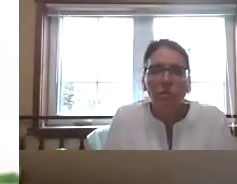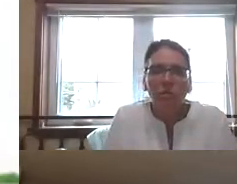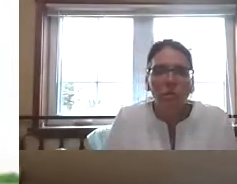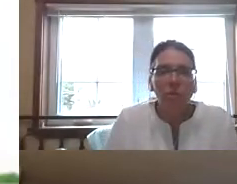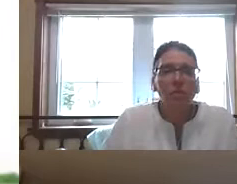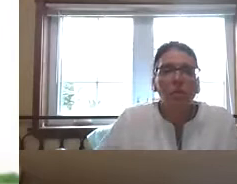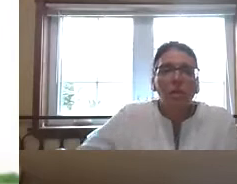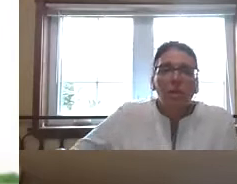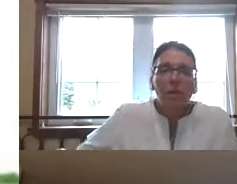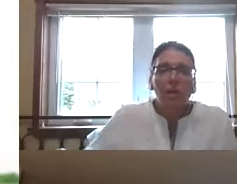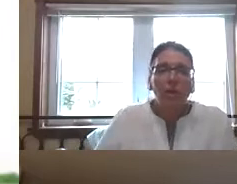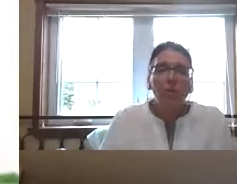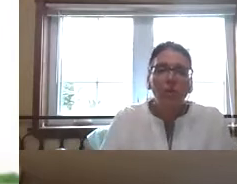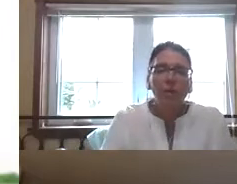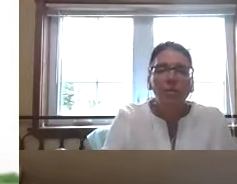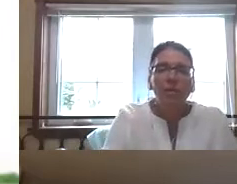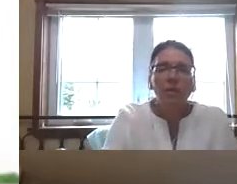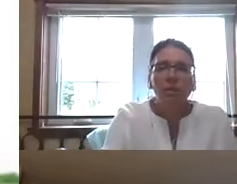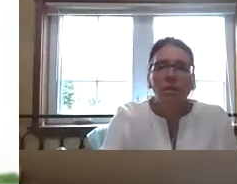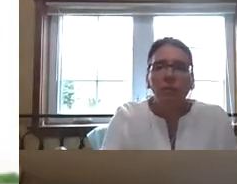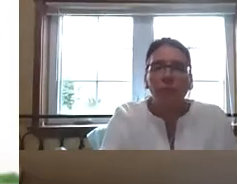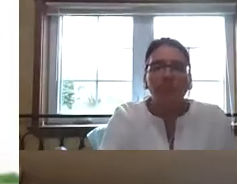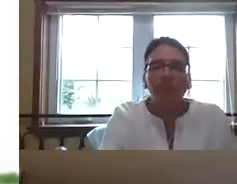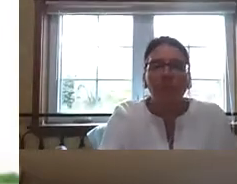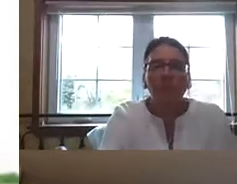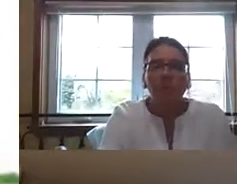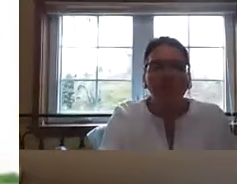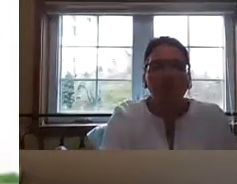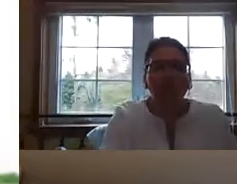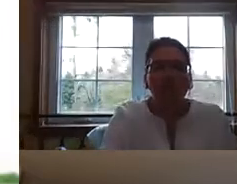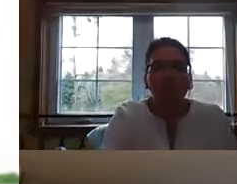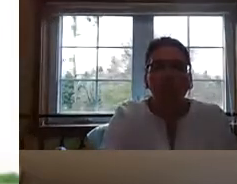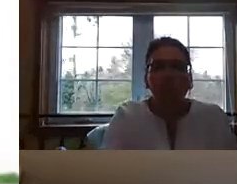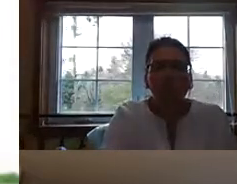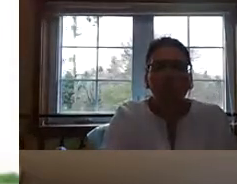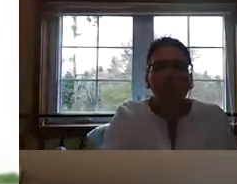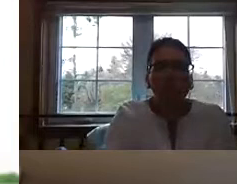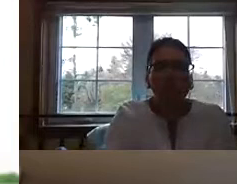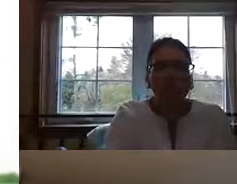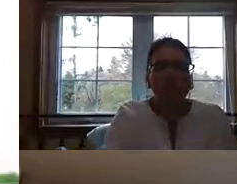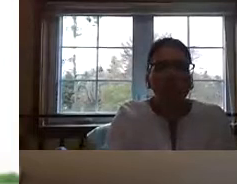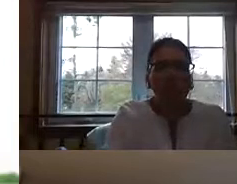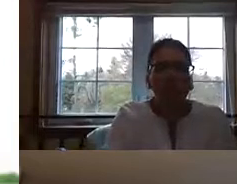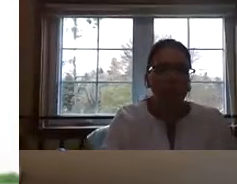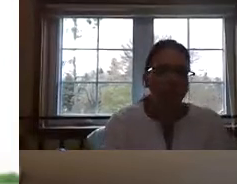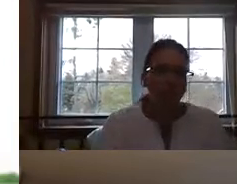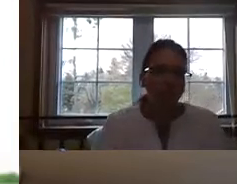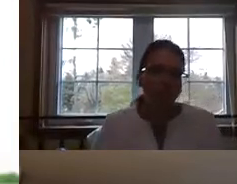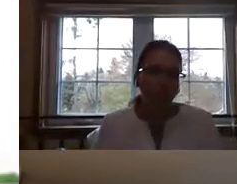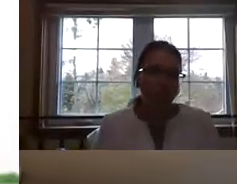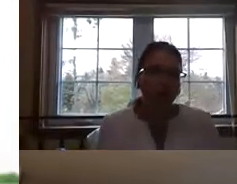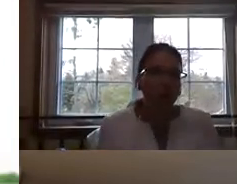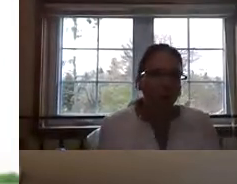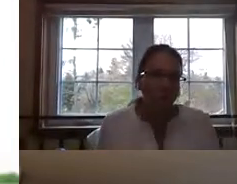the eastern end. And it does not really get us all the way into